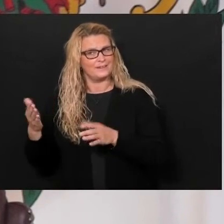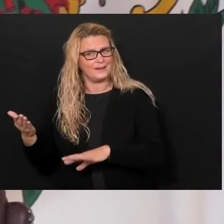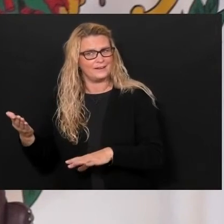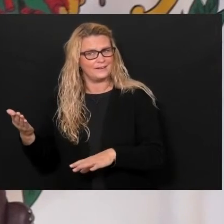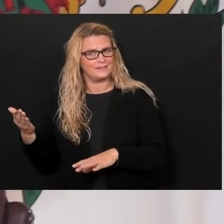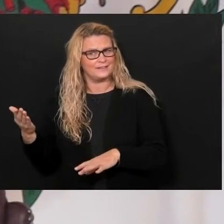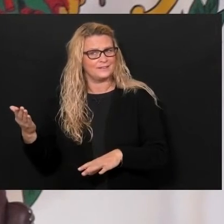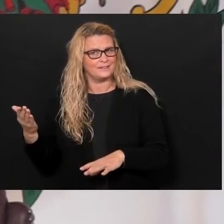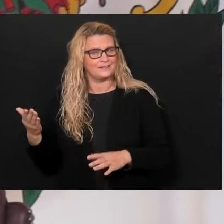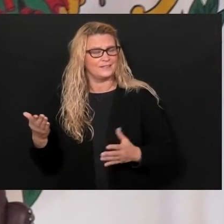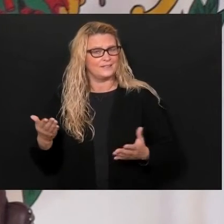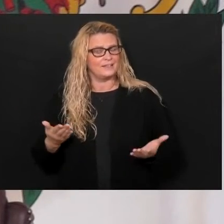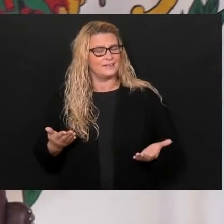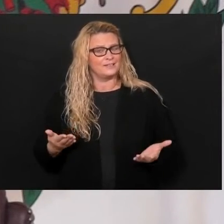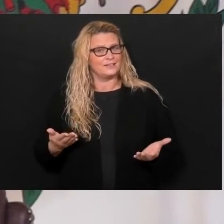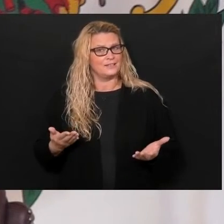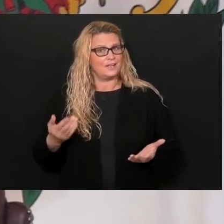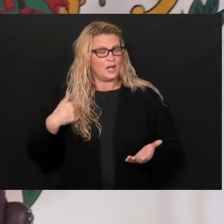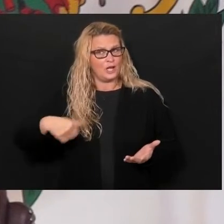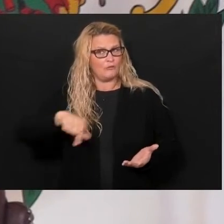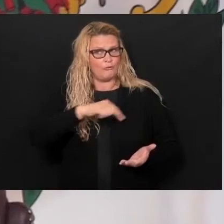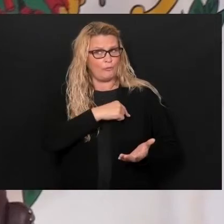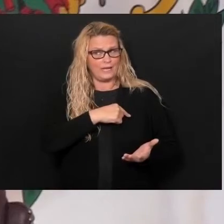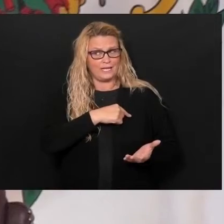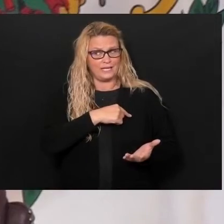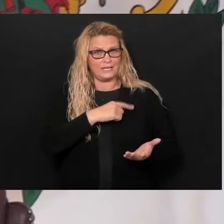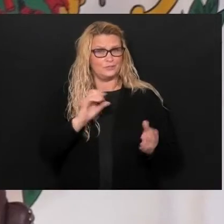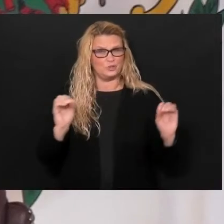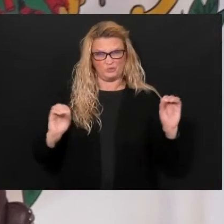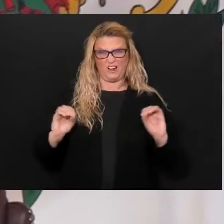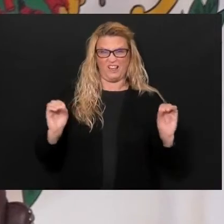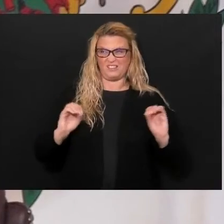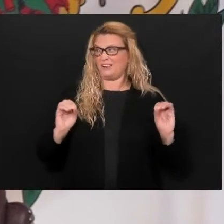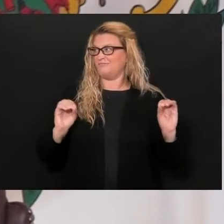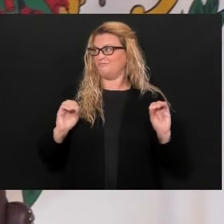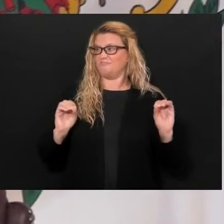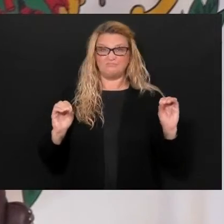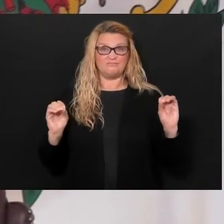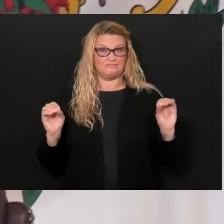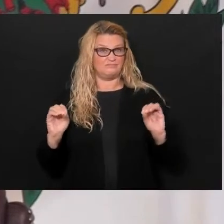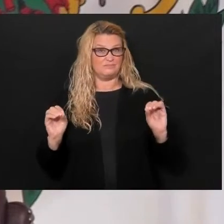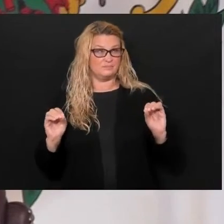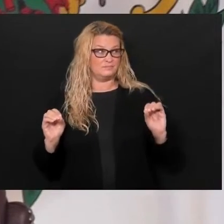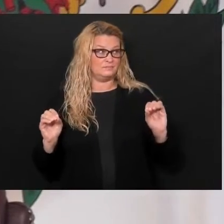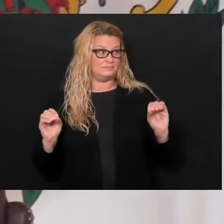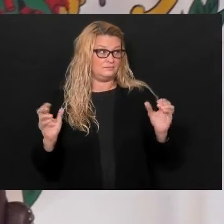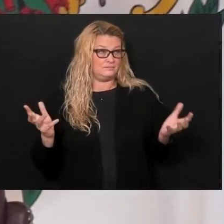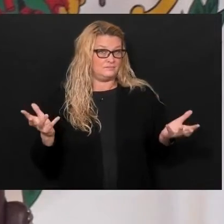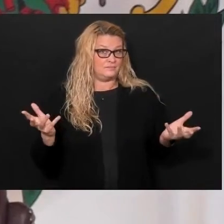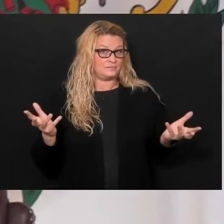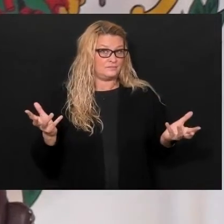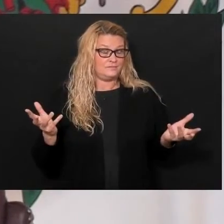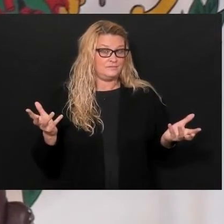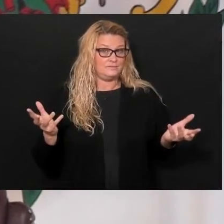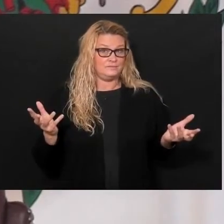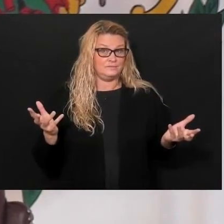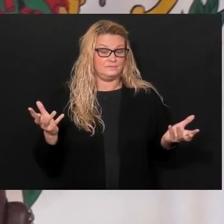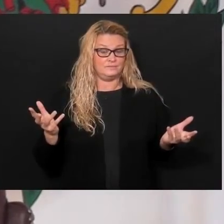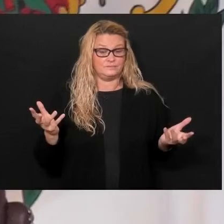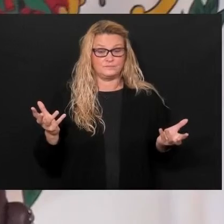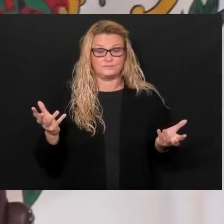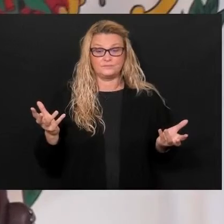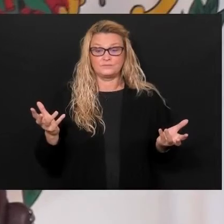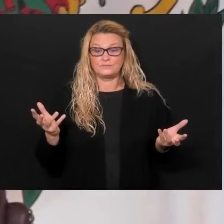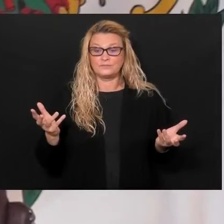really, if we don't do anything, I don't know that there's one person, well, there's got